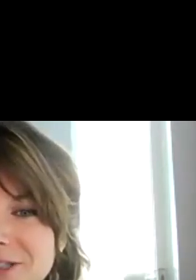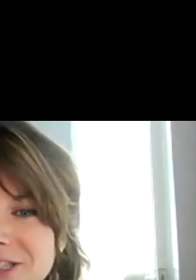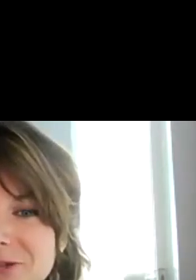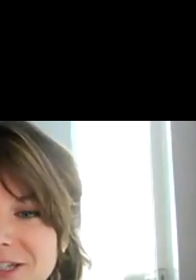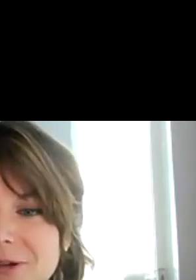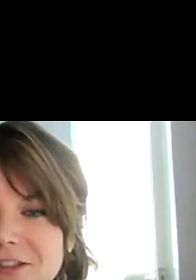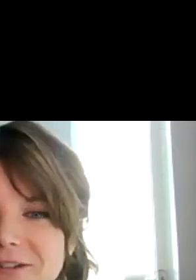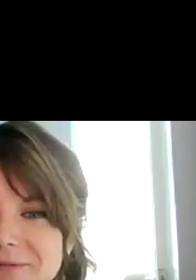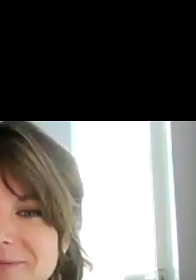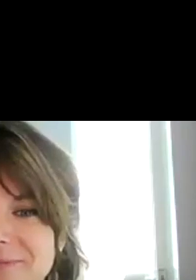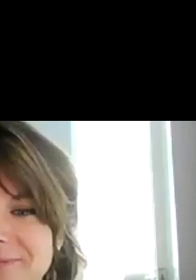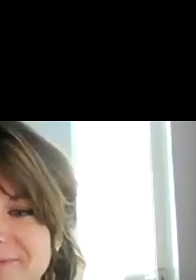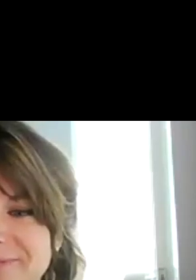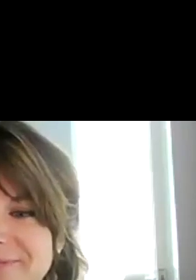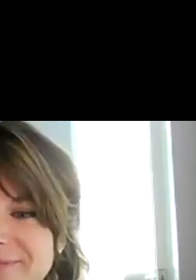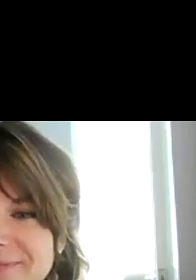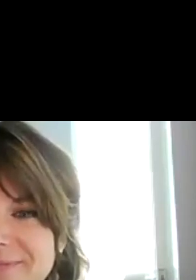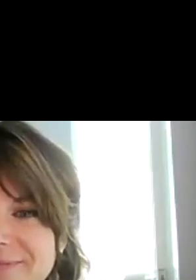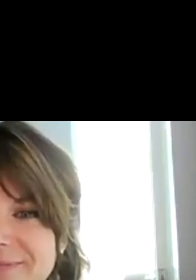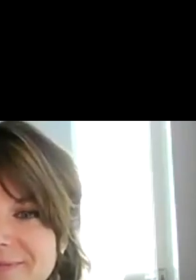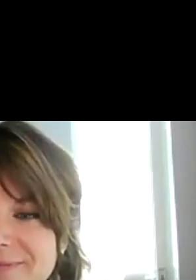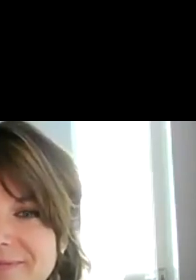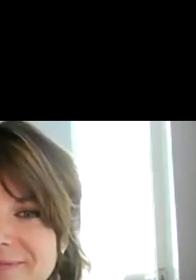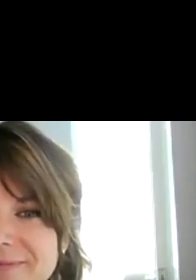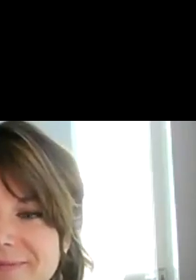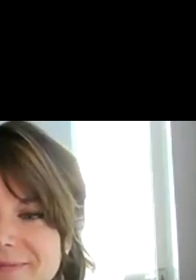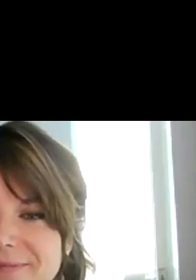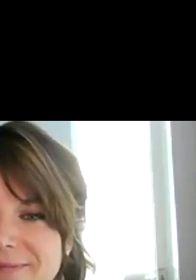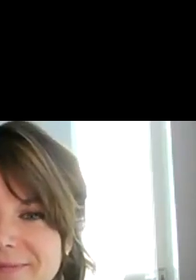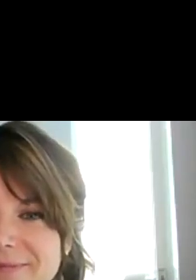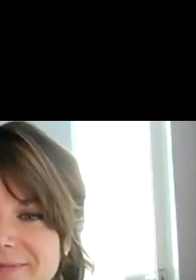be well. We'll see you next month. Thank you.